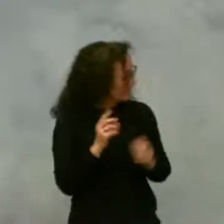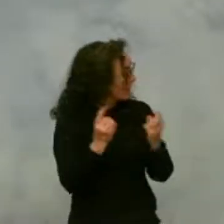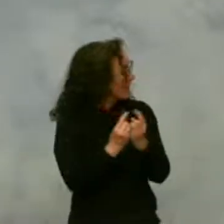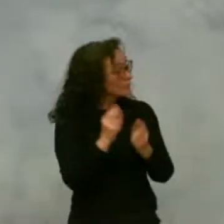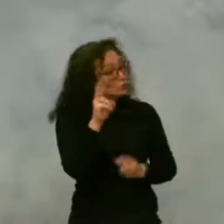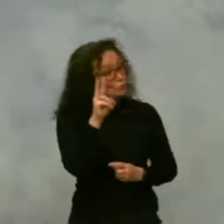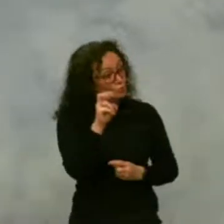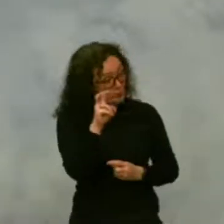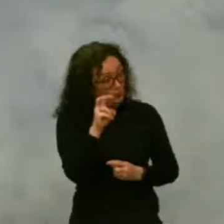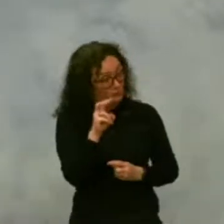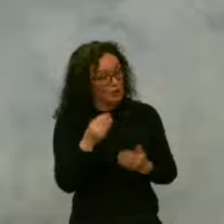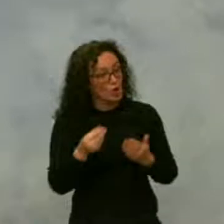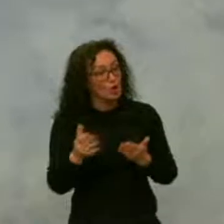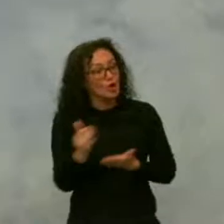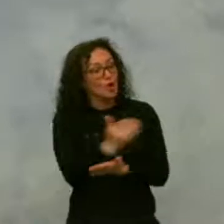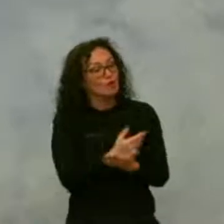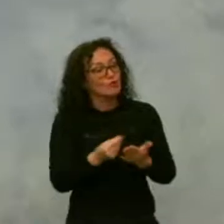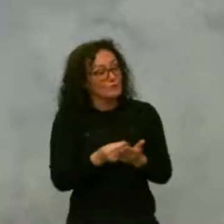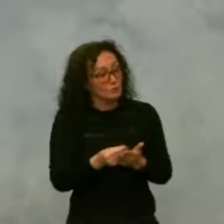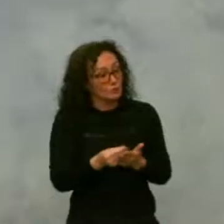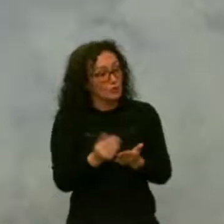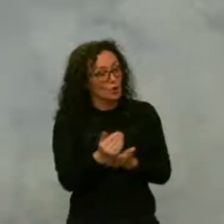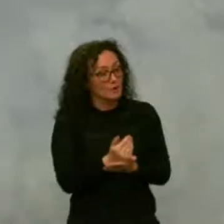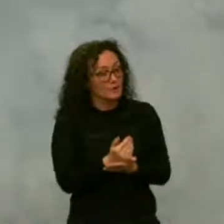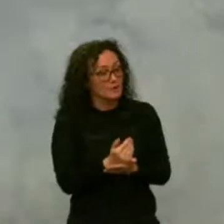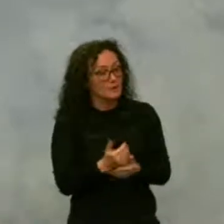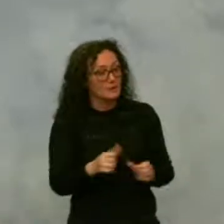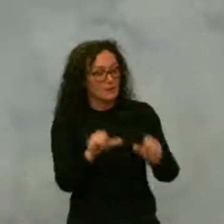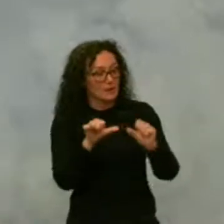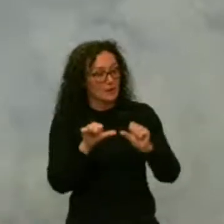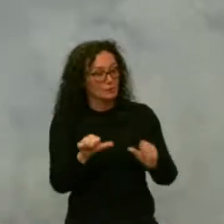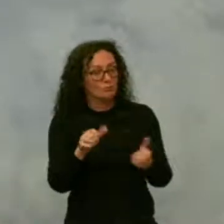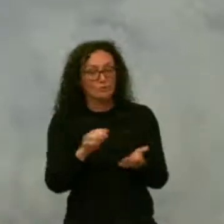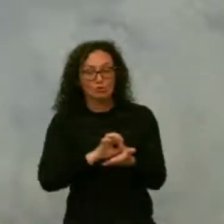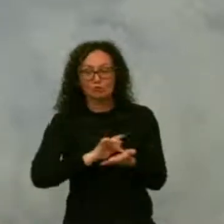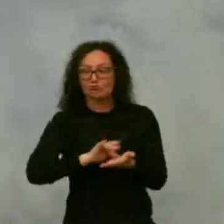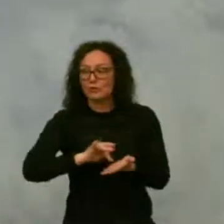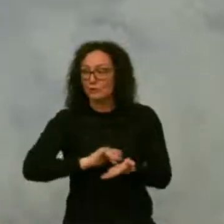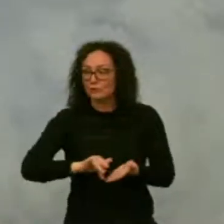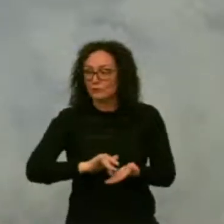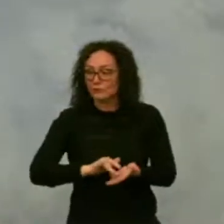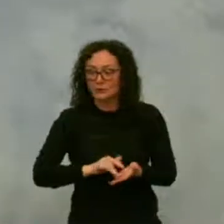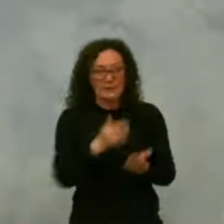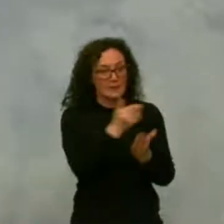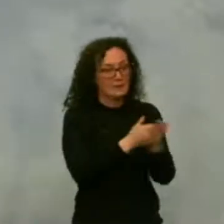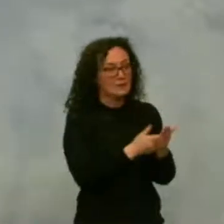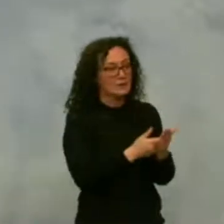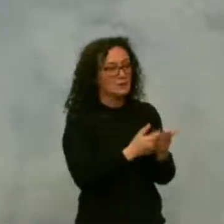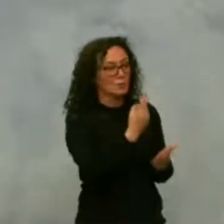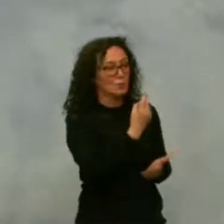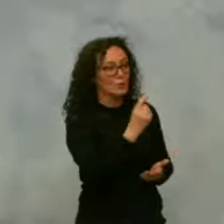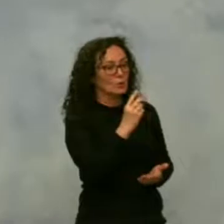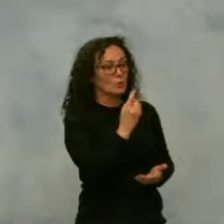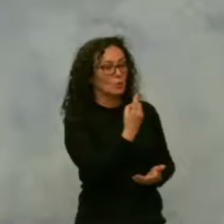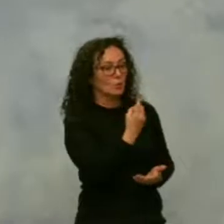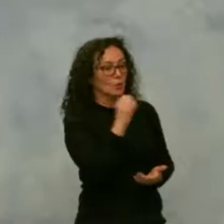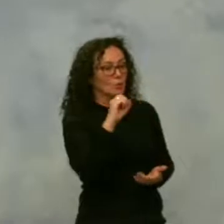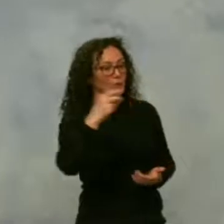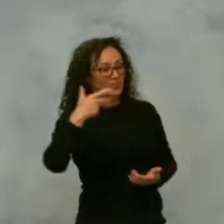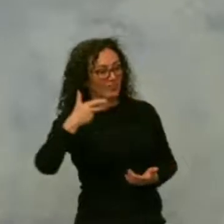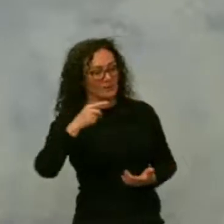revenue collection and approval for write-offs, pages 103 to